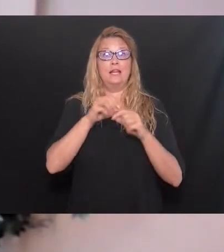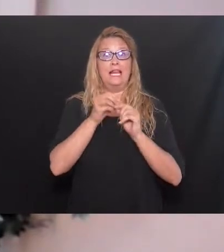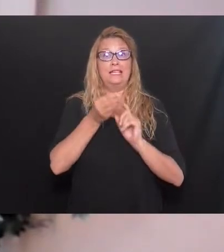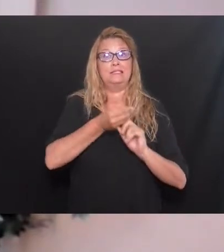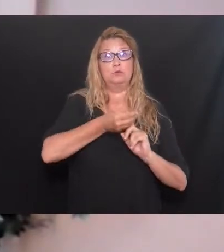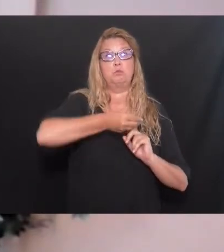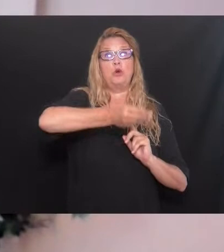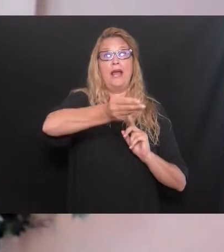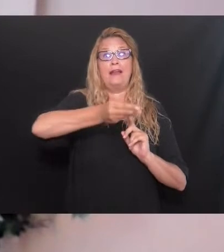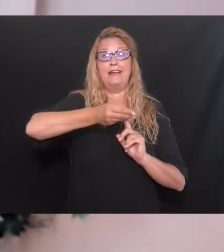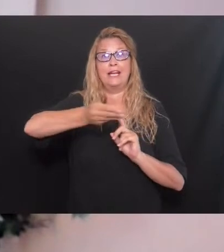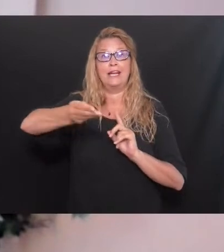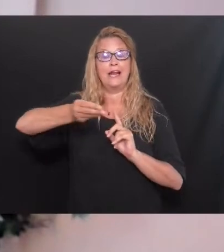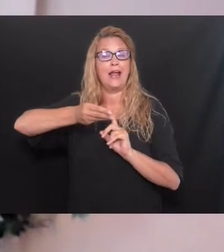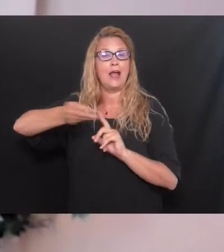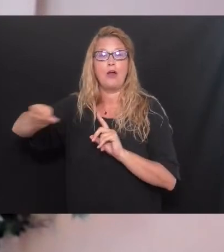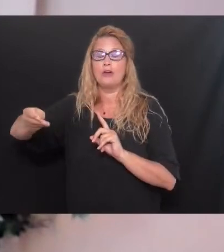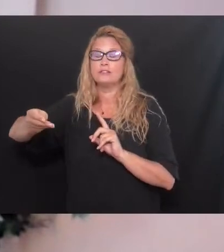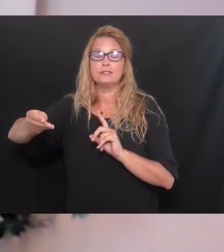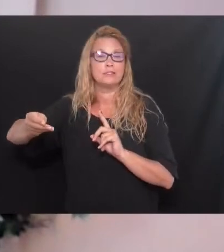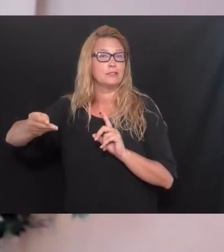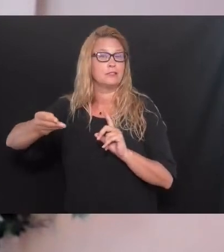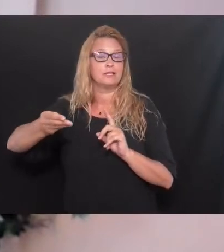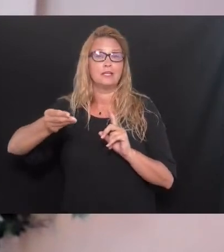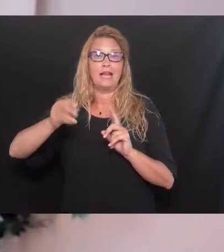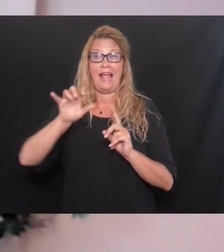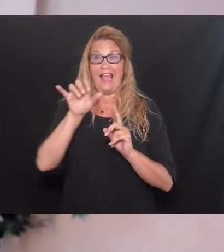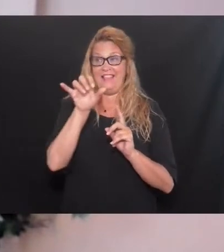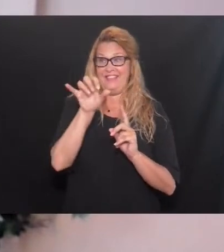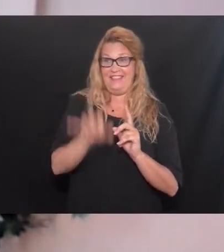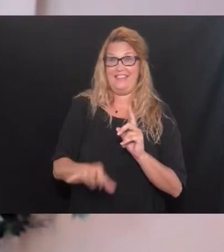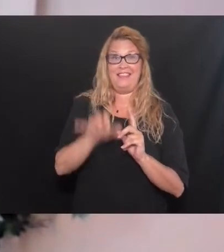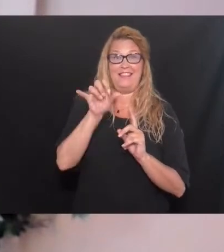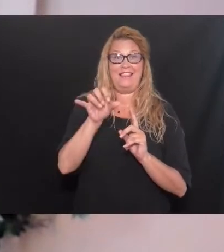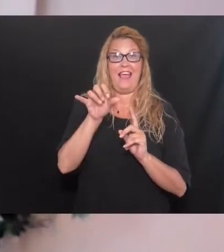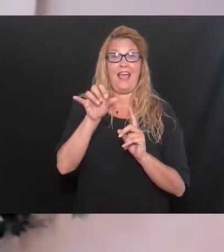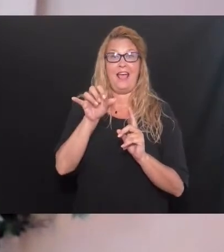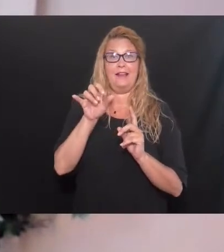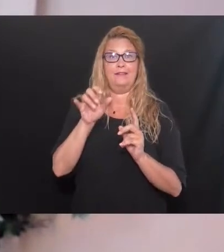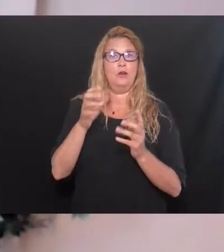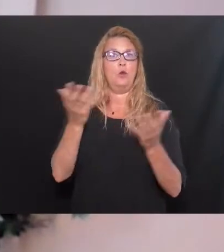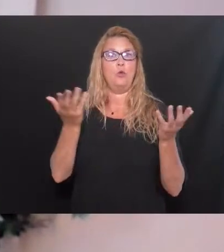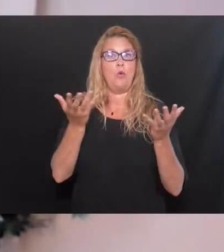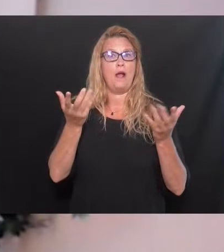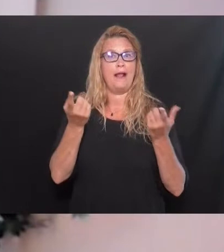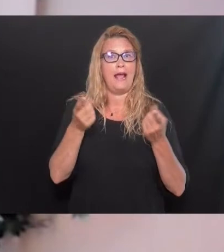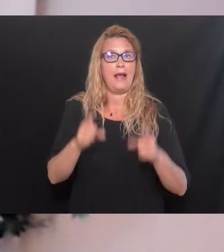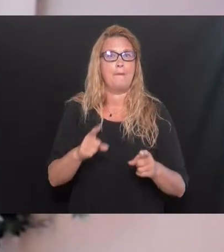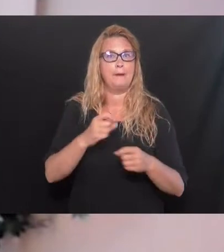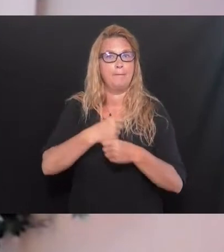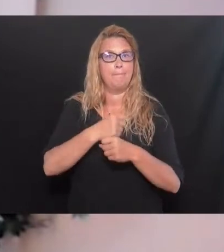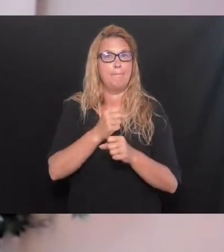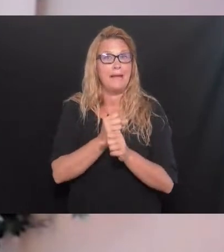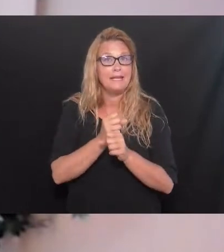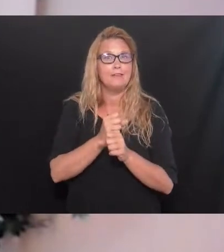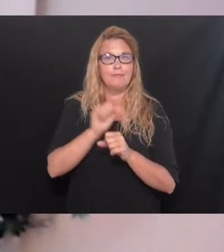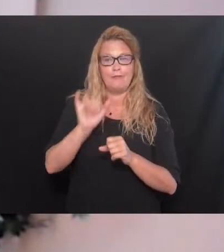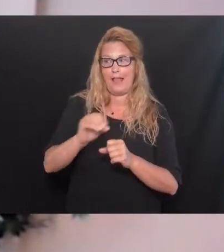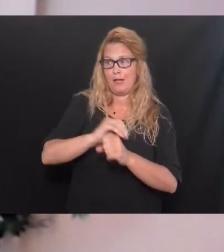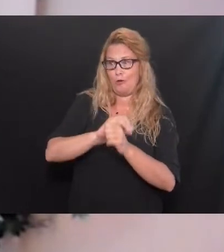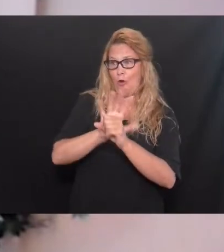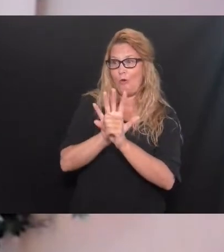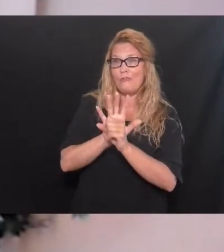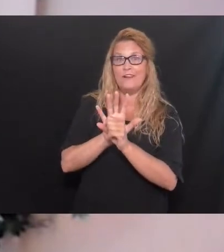mistakes genetically when it reproduces. And these genetic mistakes can add up and give the virus advantages to